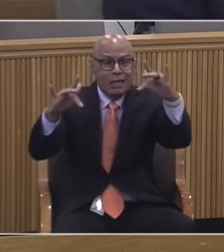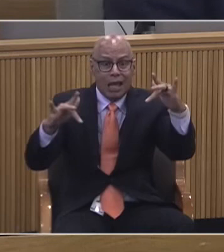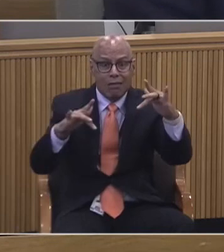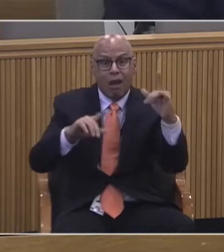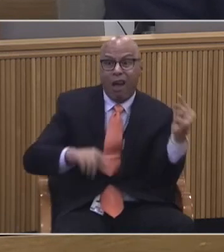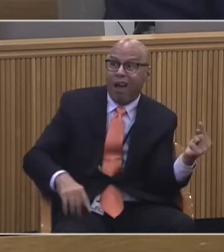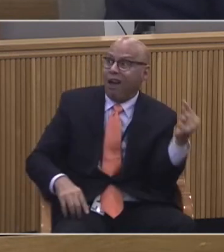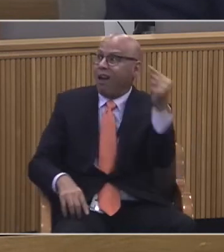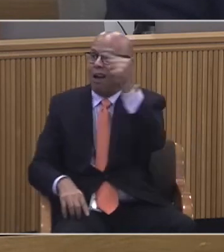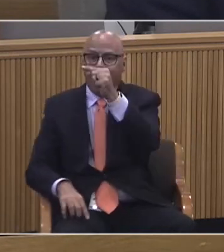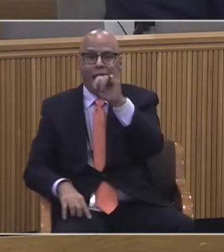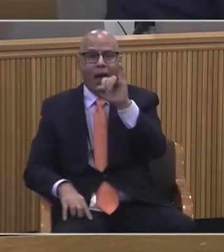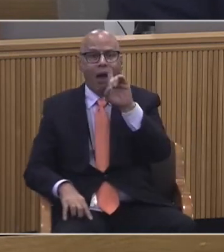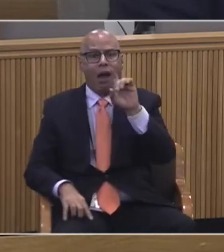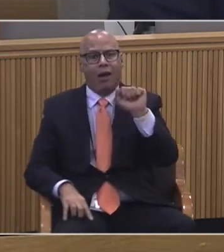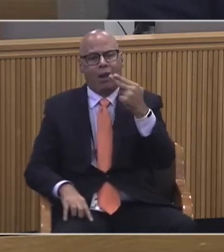Idaho.